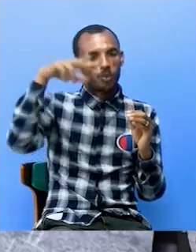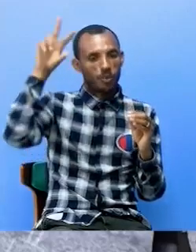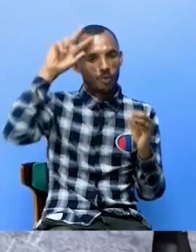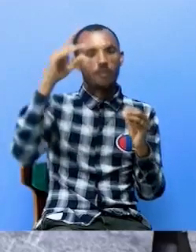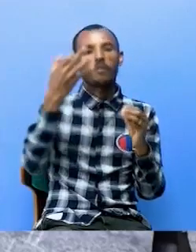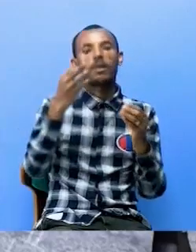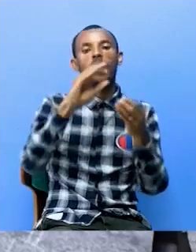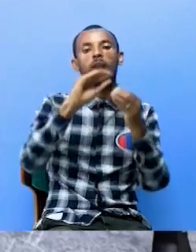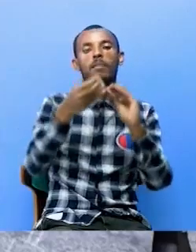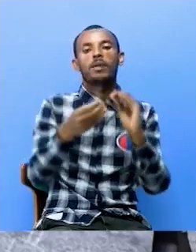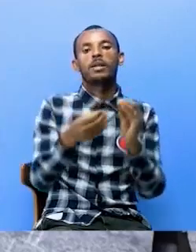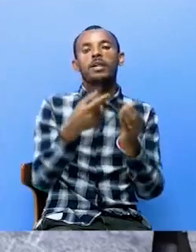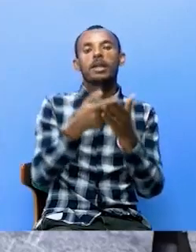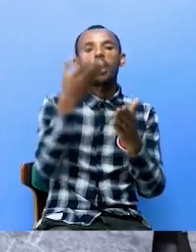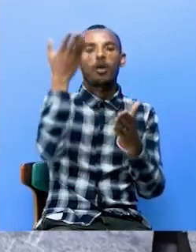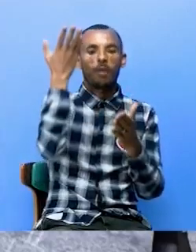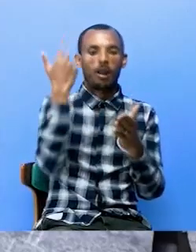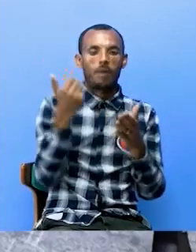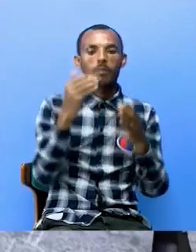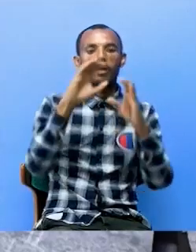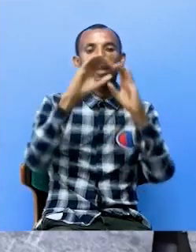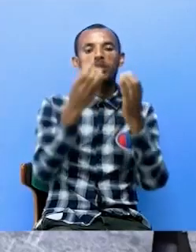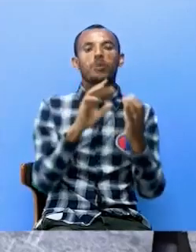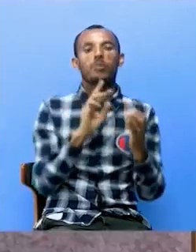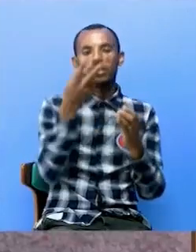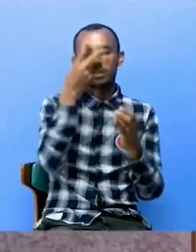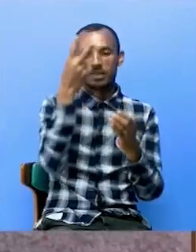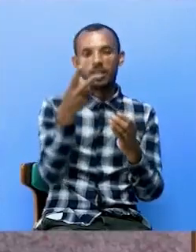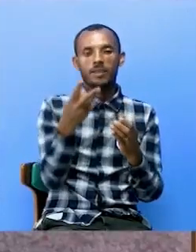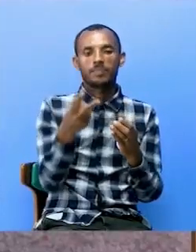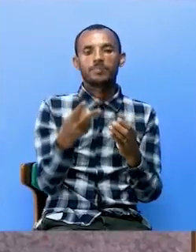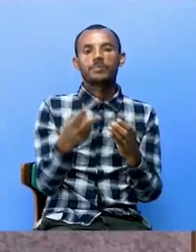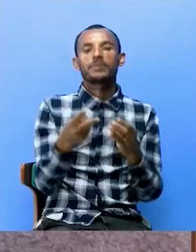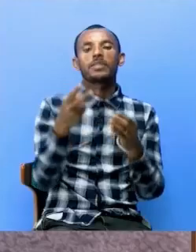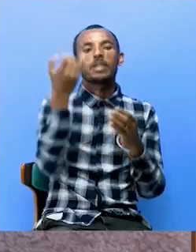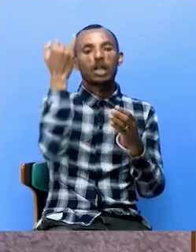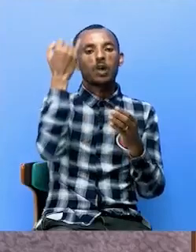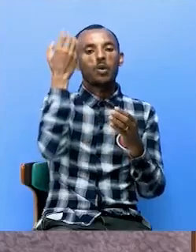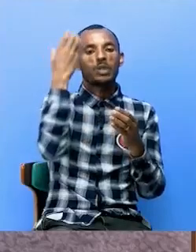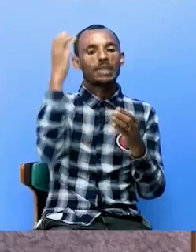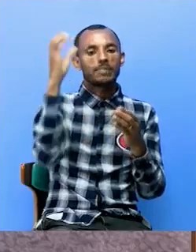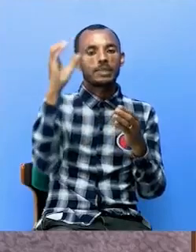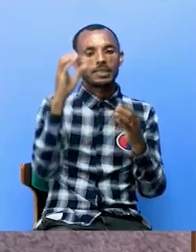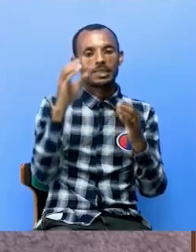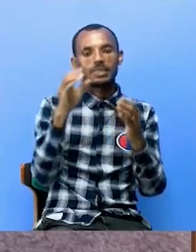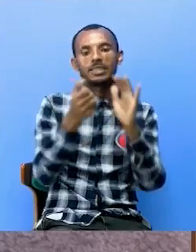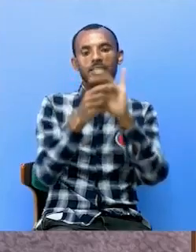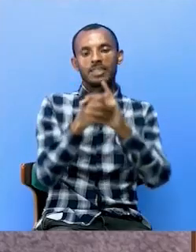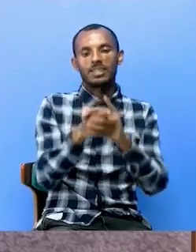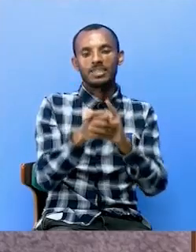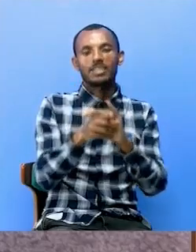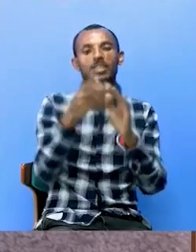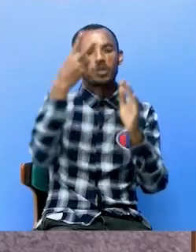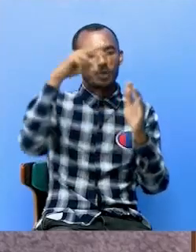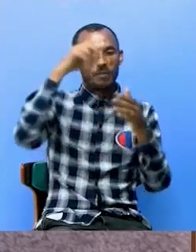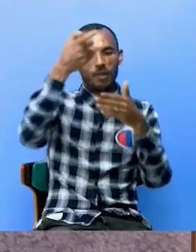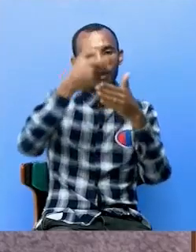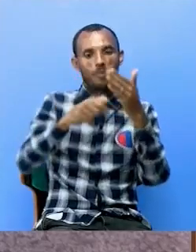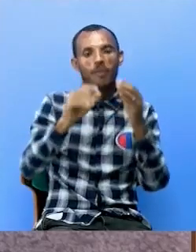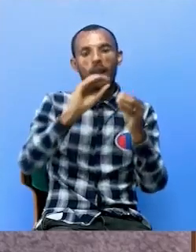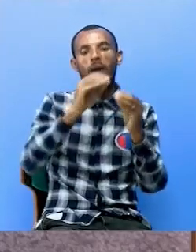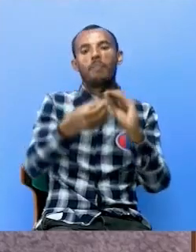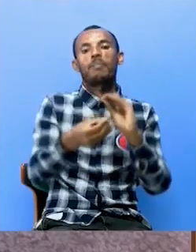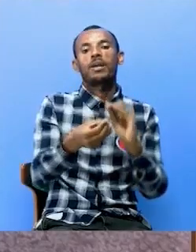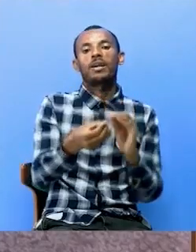So in our previous lesson, we have seen concepts such as squared values of a number and